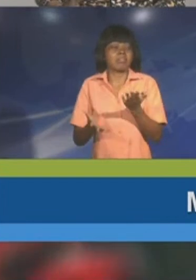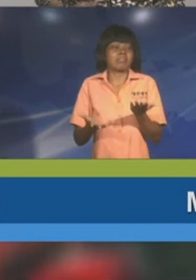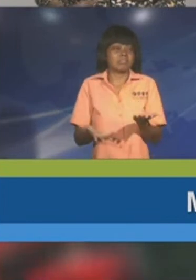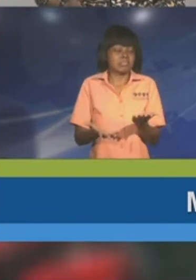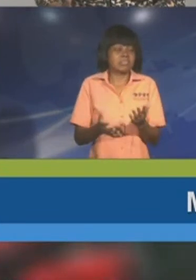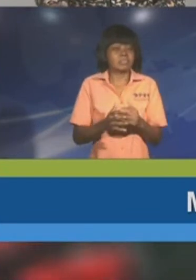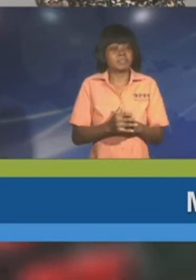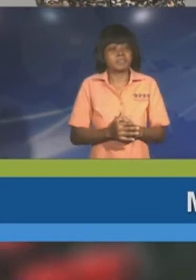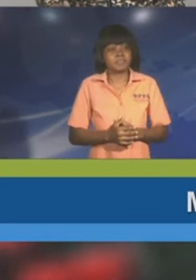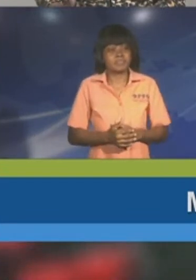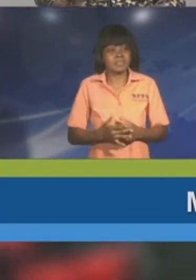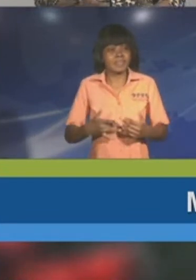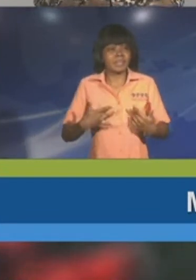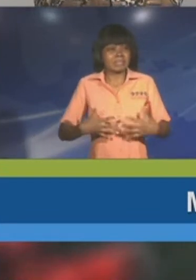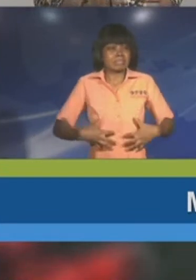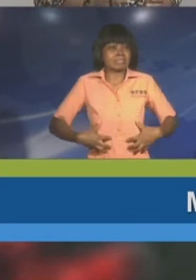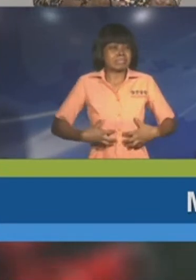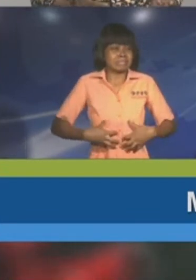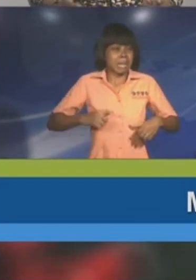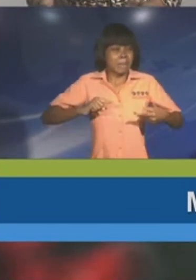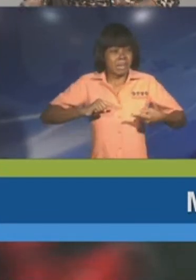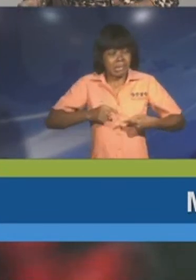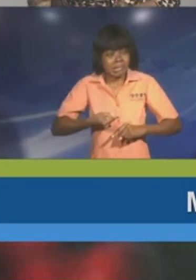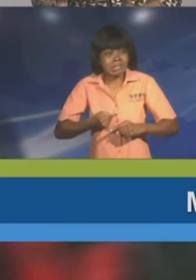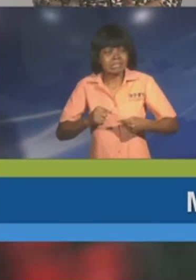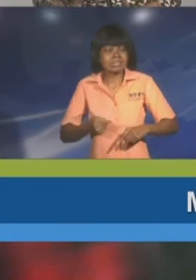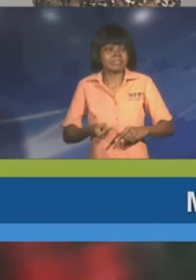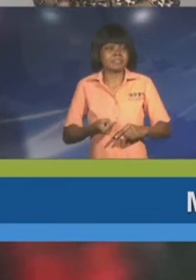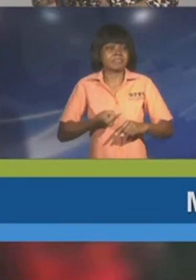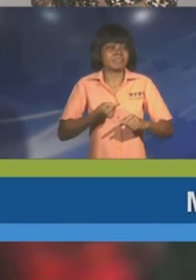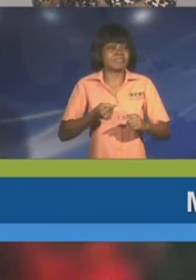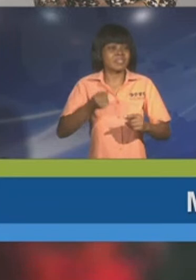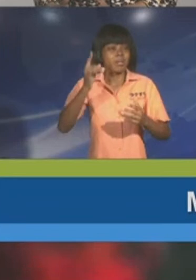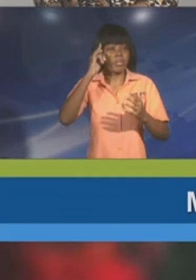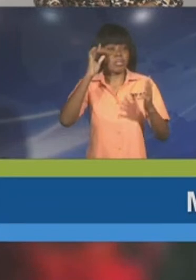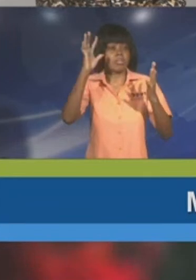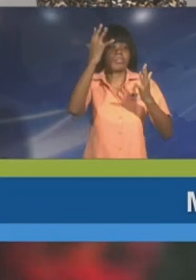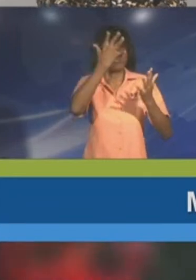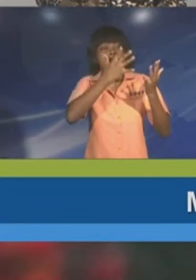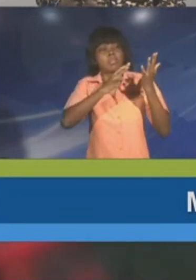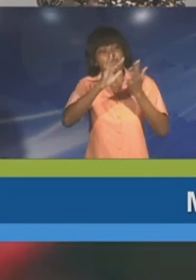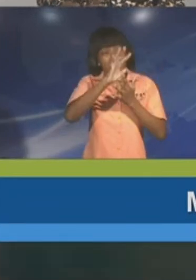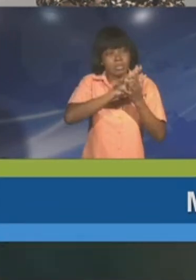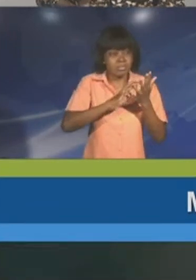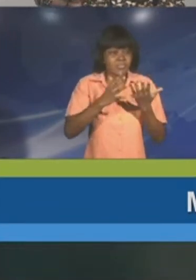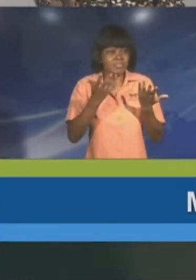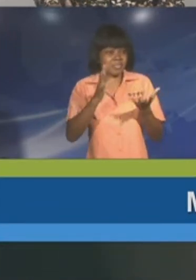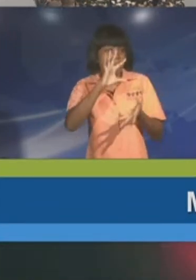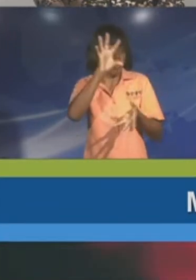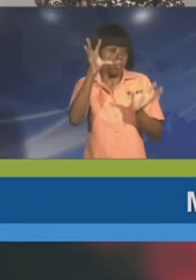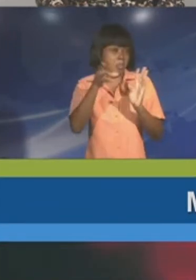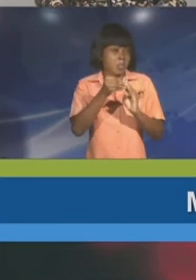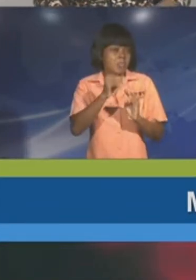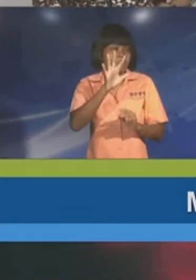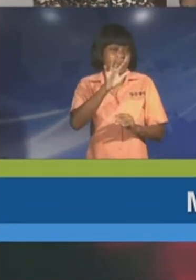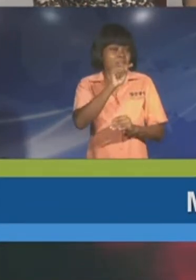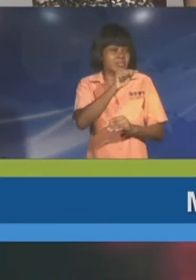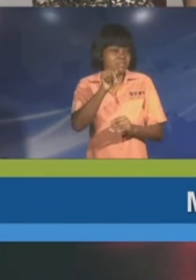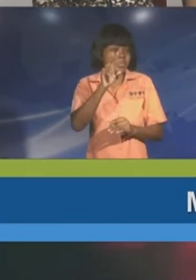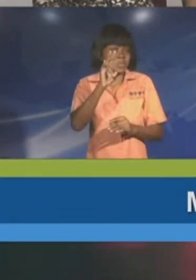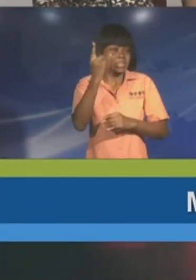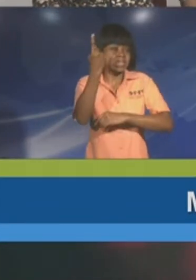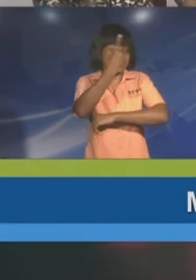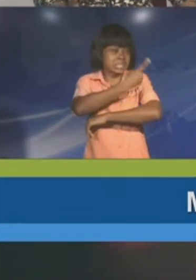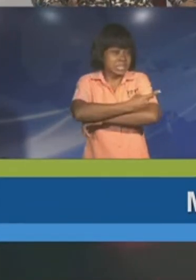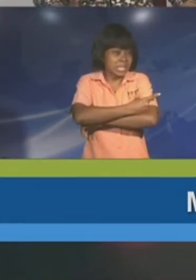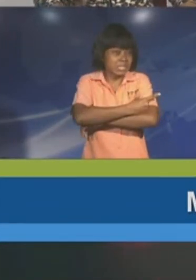some nausea, some loss of appetite. So the entire thing might last for about 5 to 6 days, and it's usually 2 by 2 by 2. So in